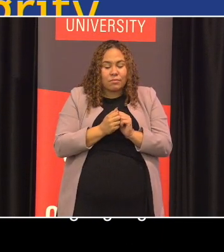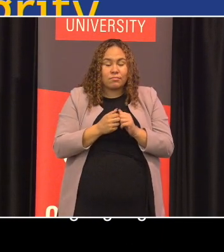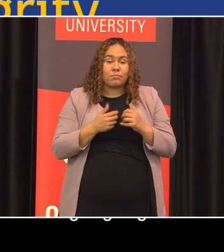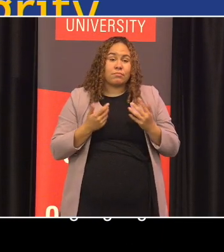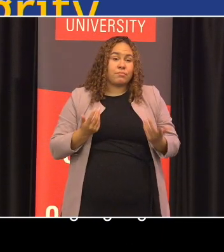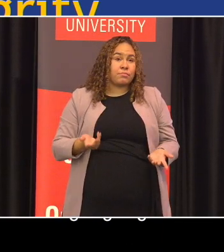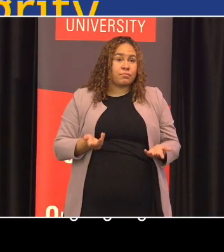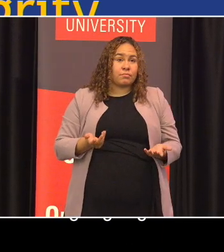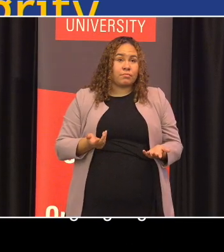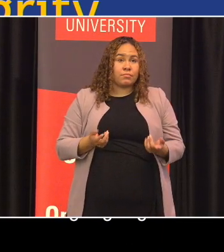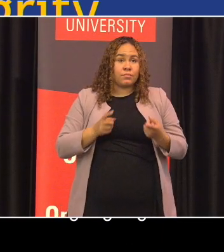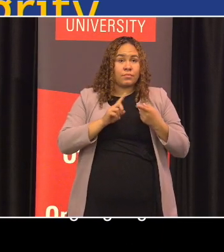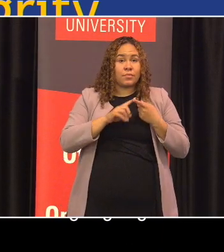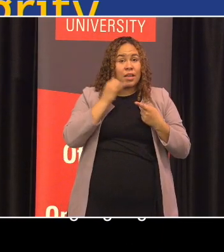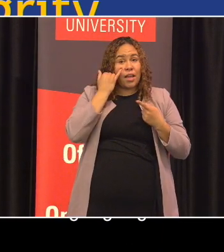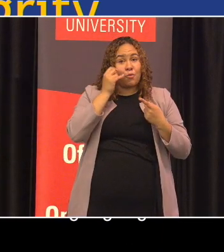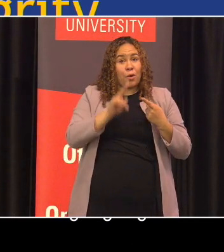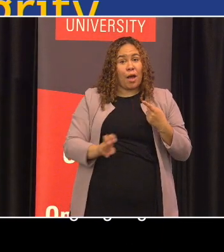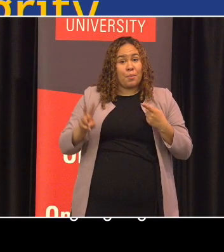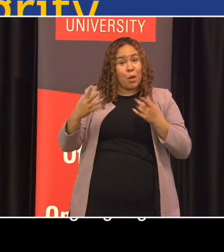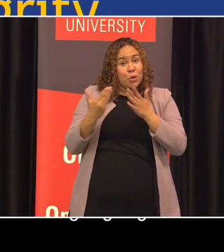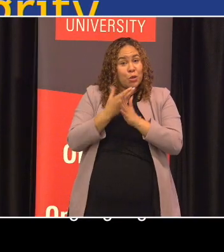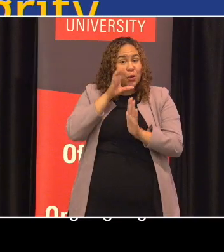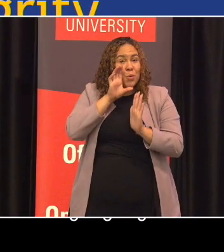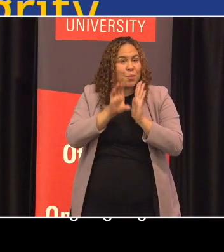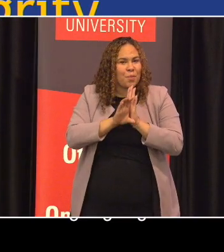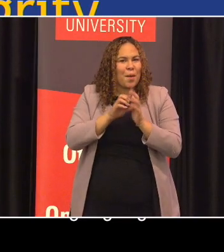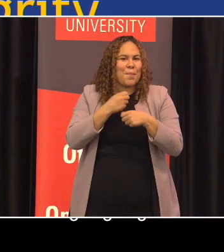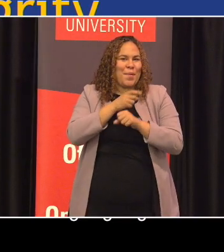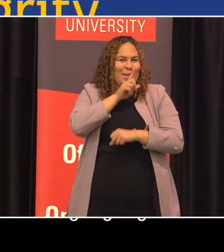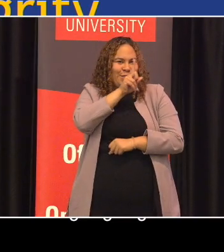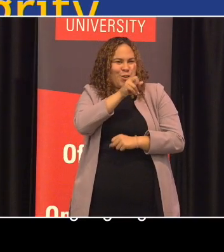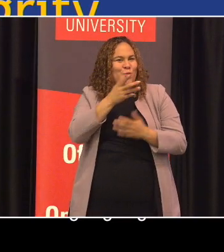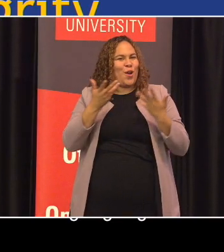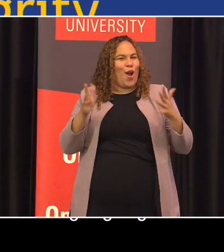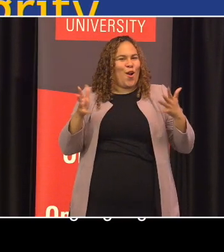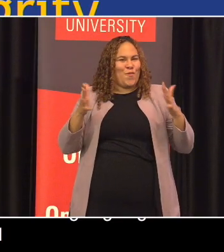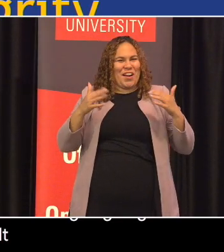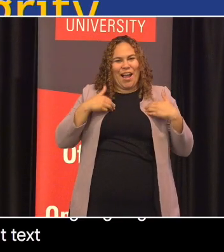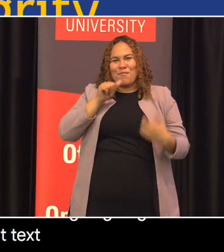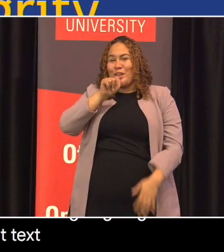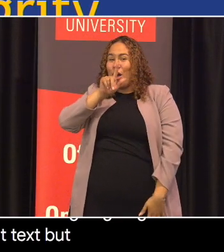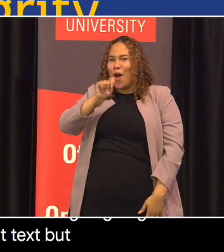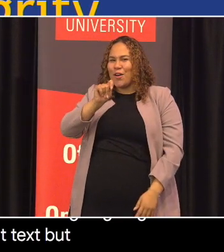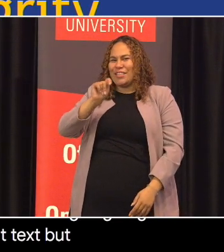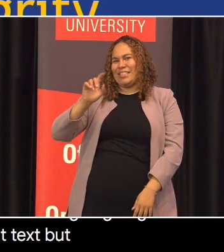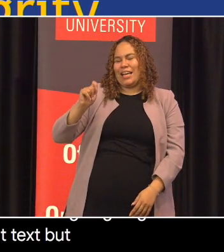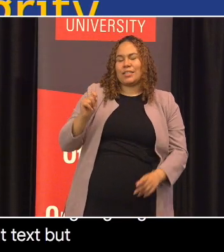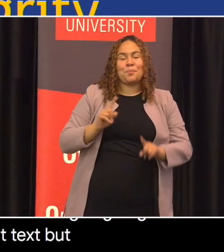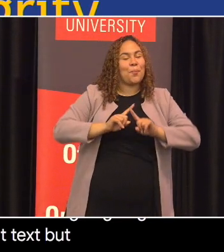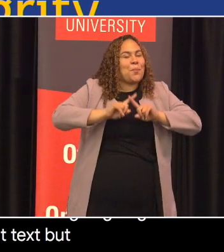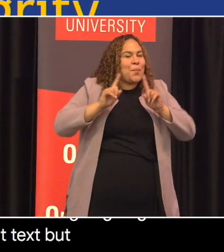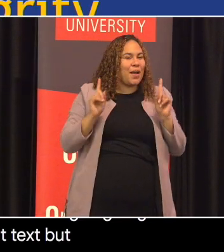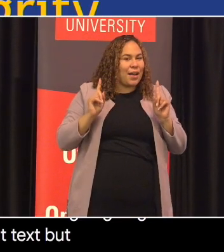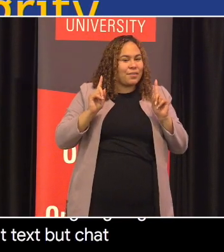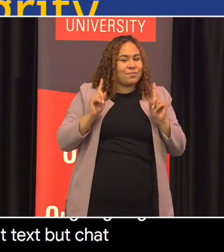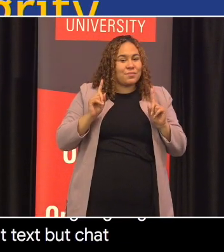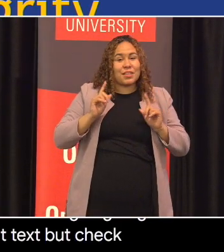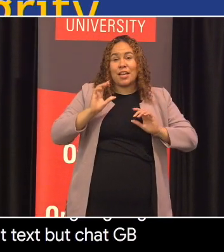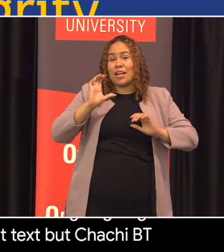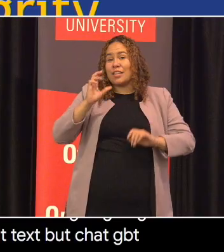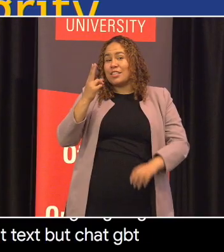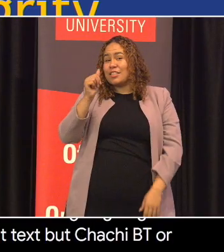Well, one, if we ever upload a new image, let's make sure we upload them proactively with alt text, but